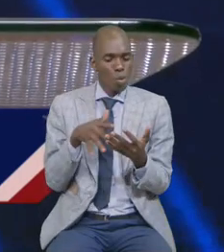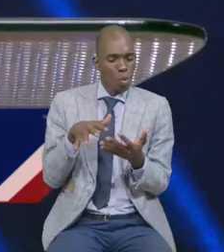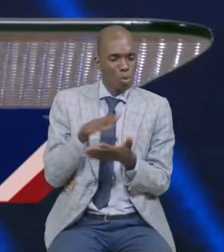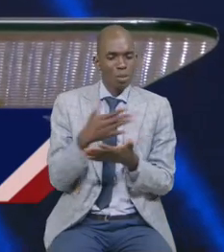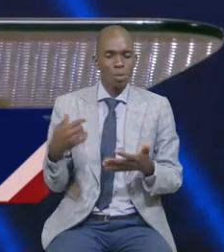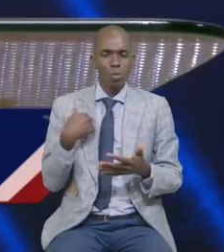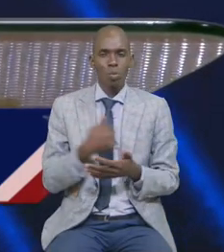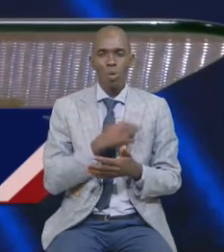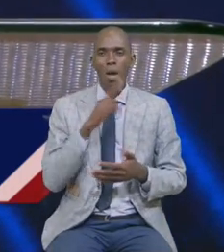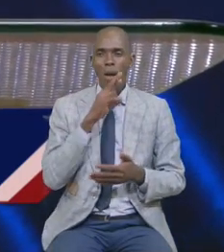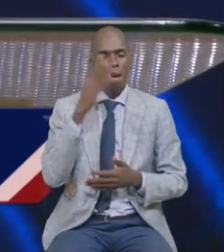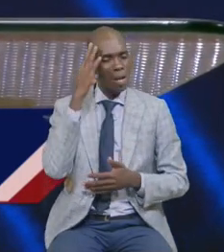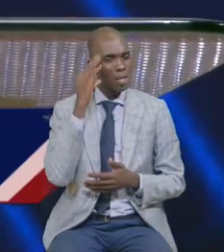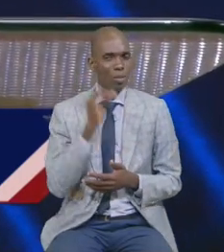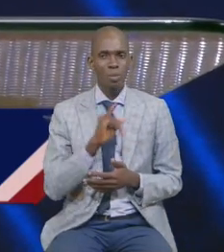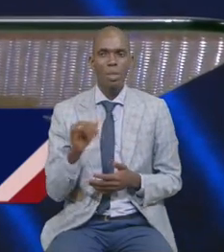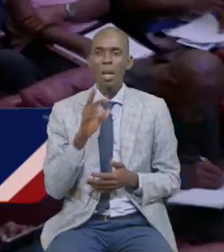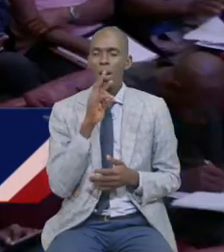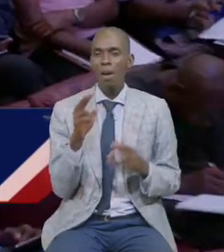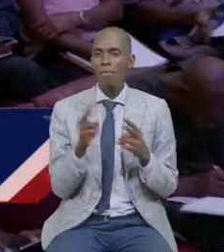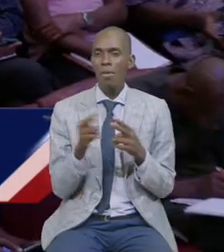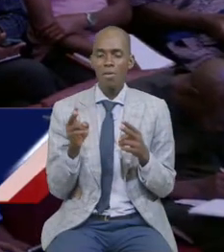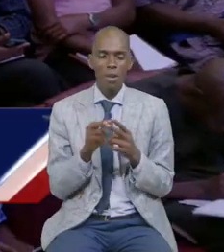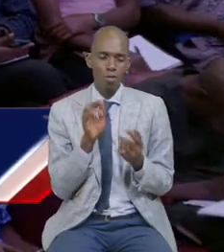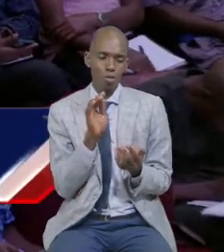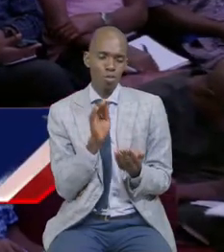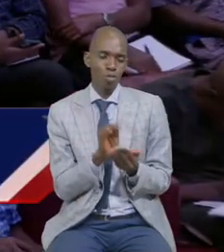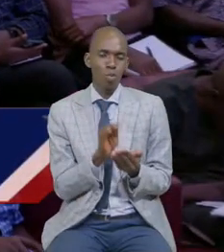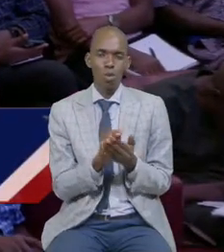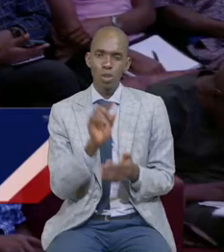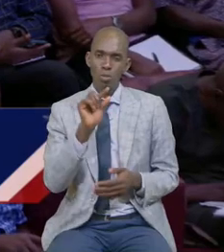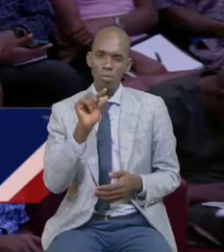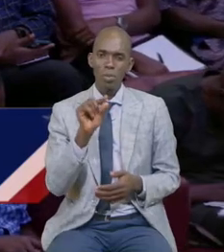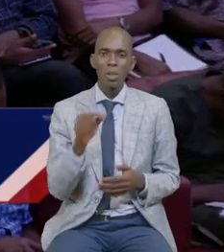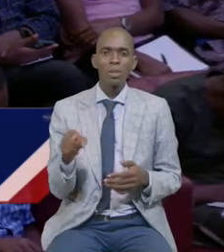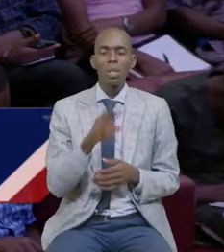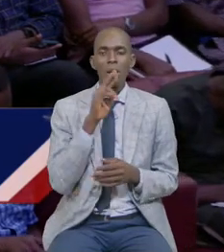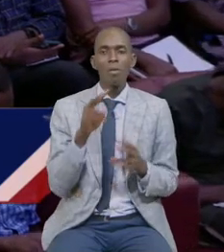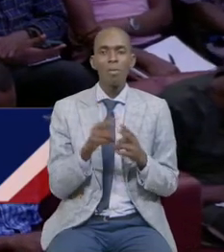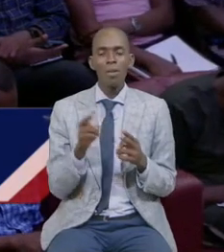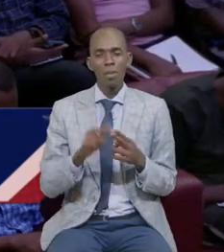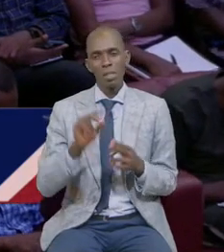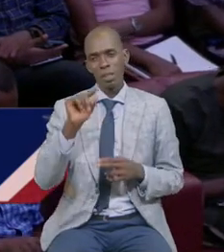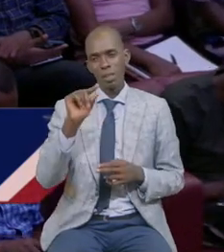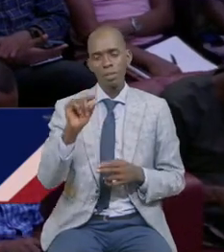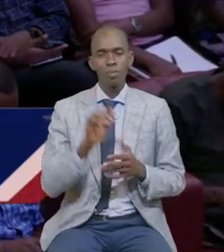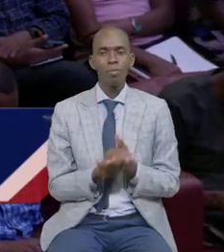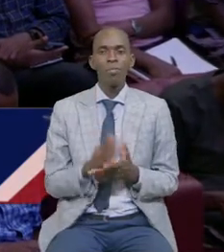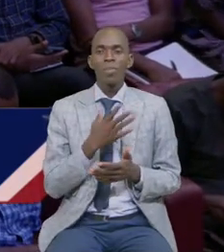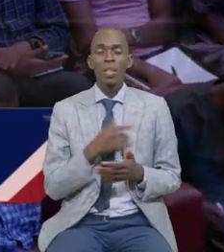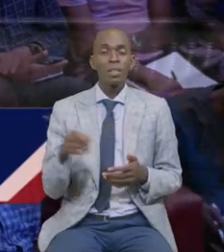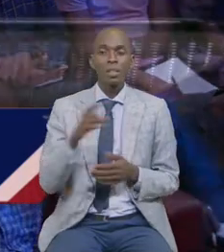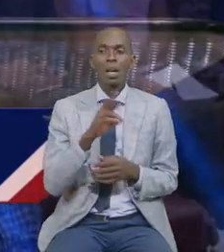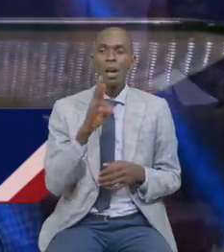were experiencing in a very very small they're very very minor and they are